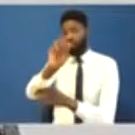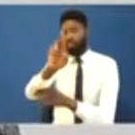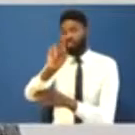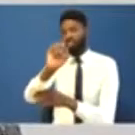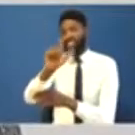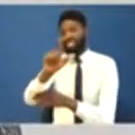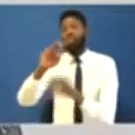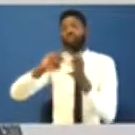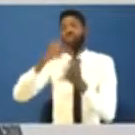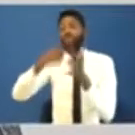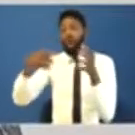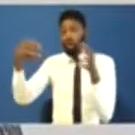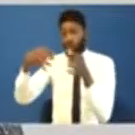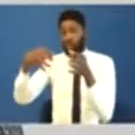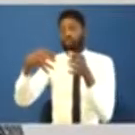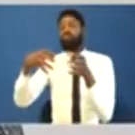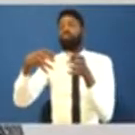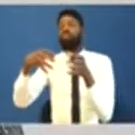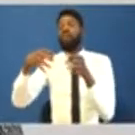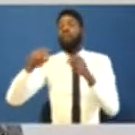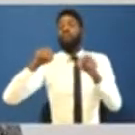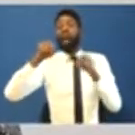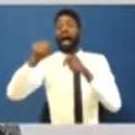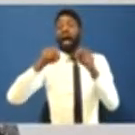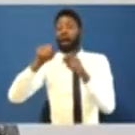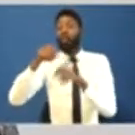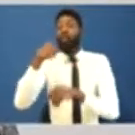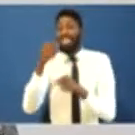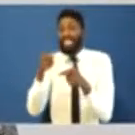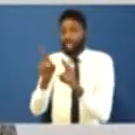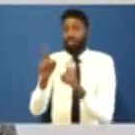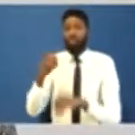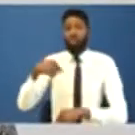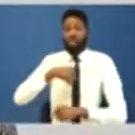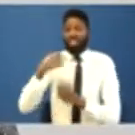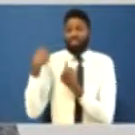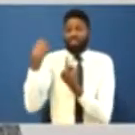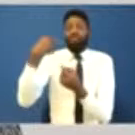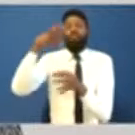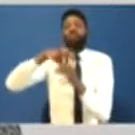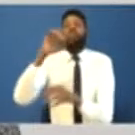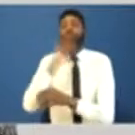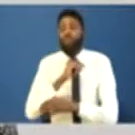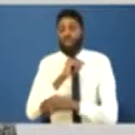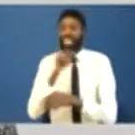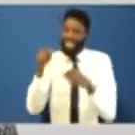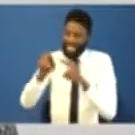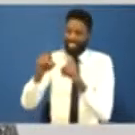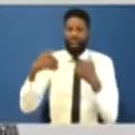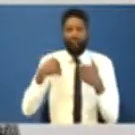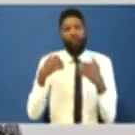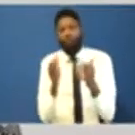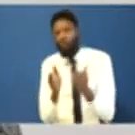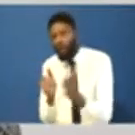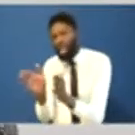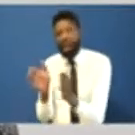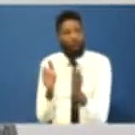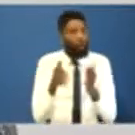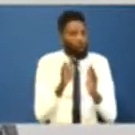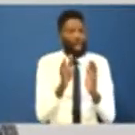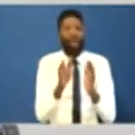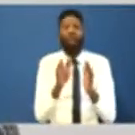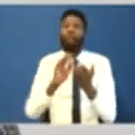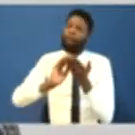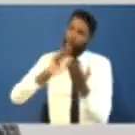managed by people who are just those people we have elected because they have mechanism of owning